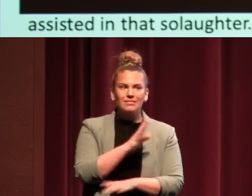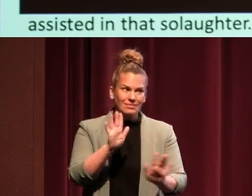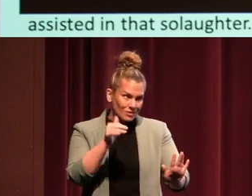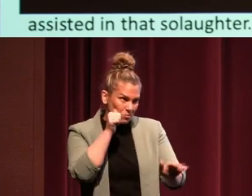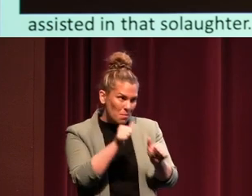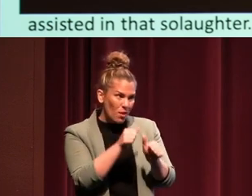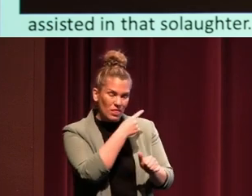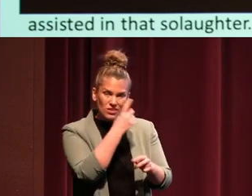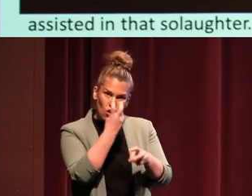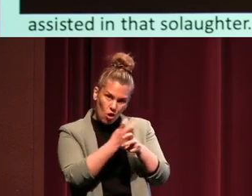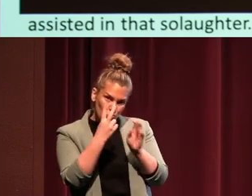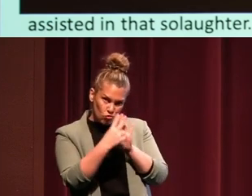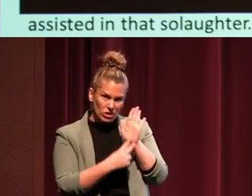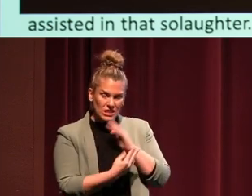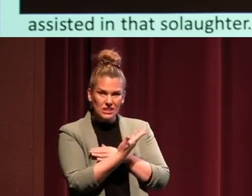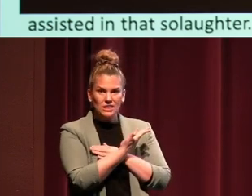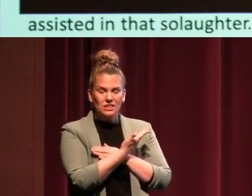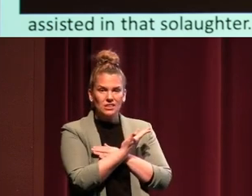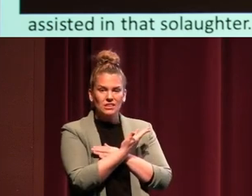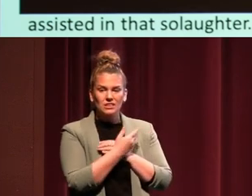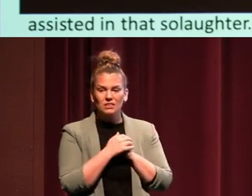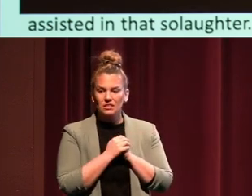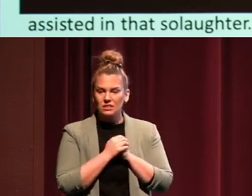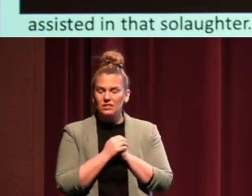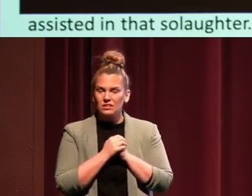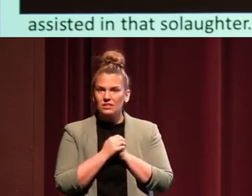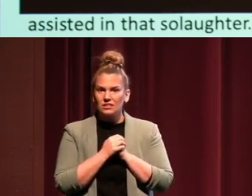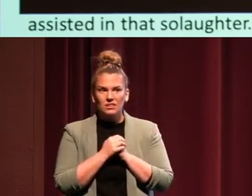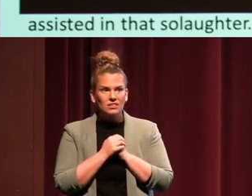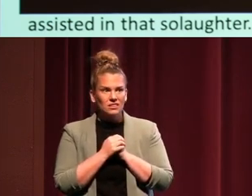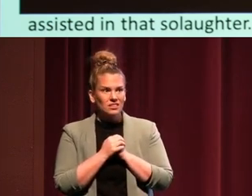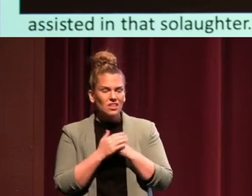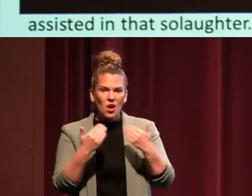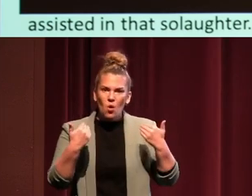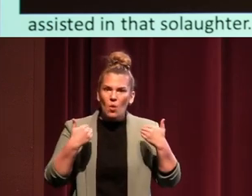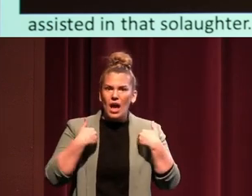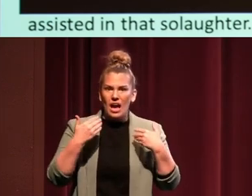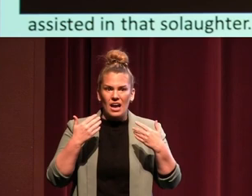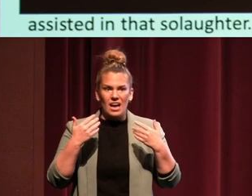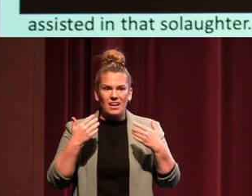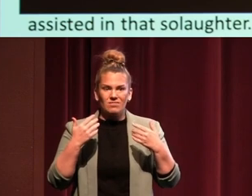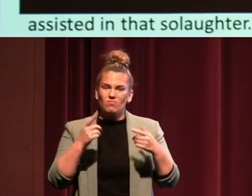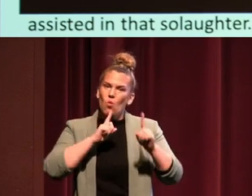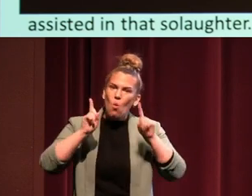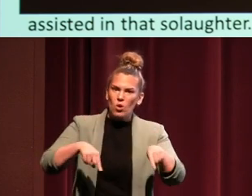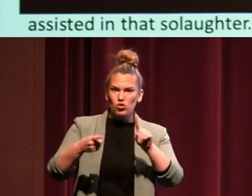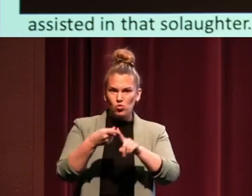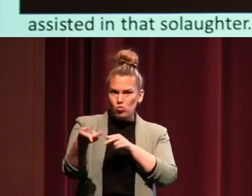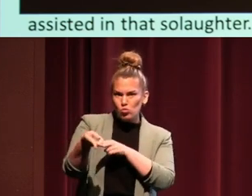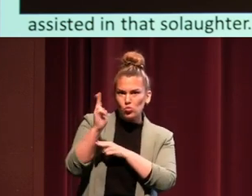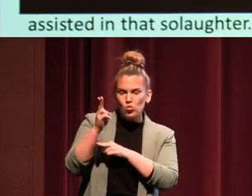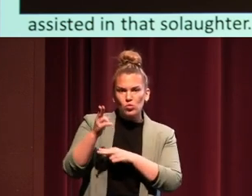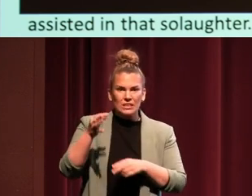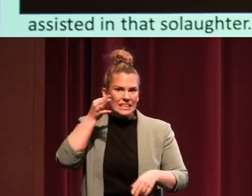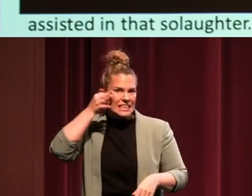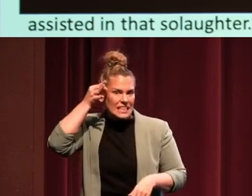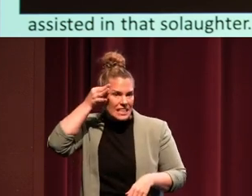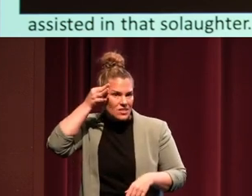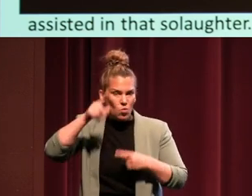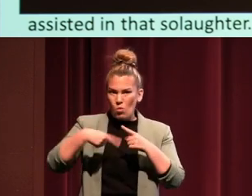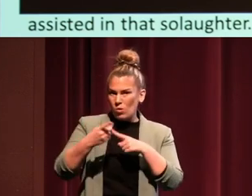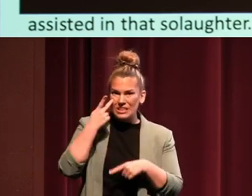stuff to read. We had orders while in camp or on the move to shoot Indians on sight. While on the march, the crack of a rifle and